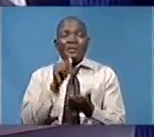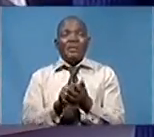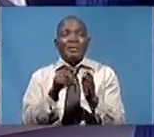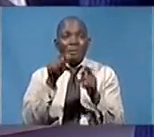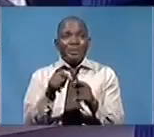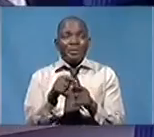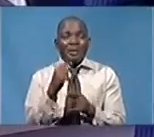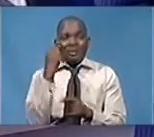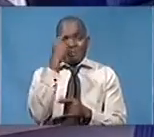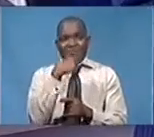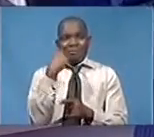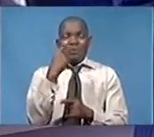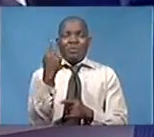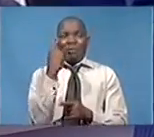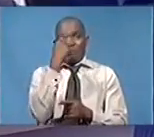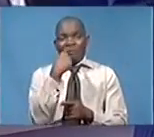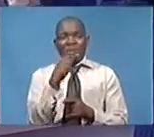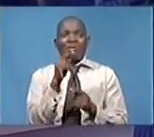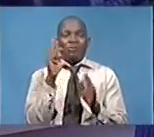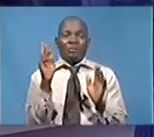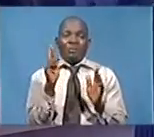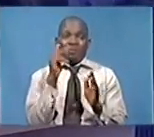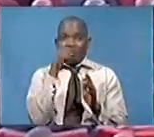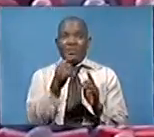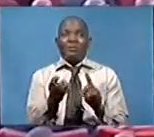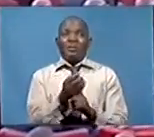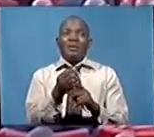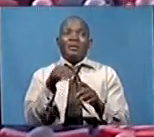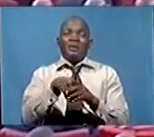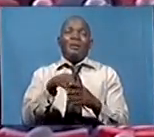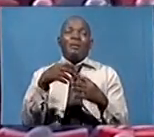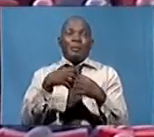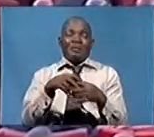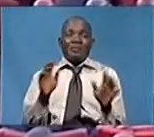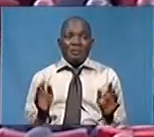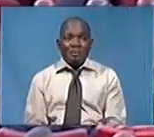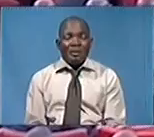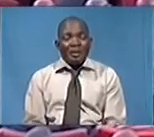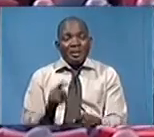facially recognized because the machine has generated. The FOs are determined even at the registration